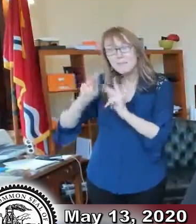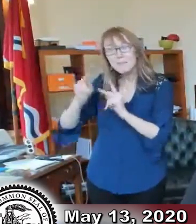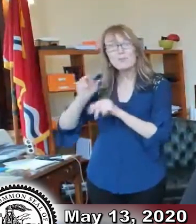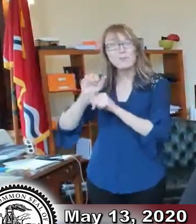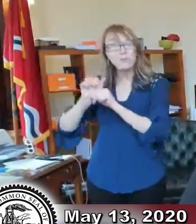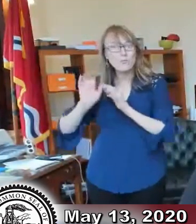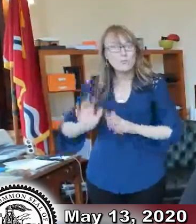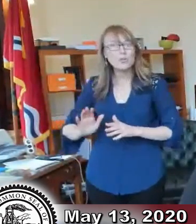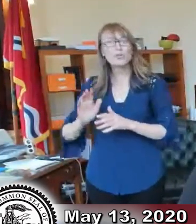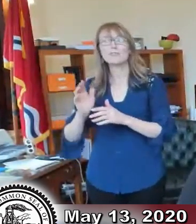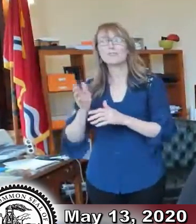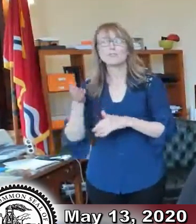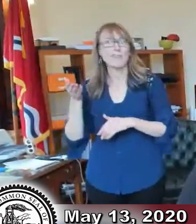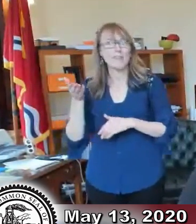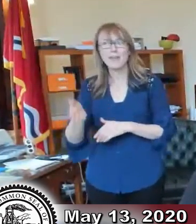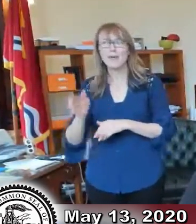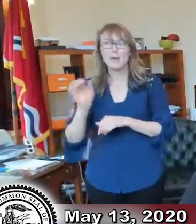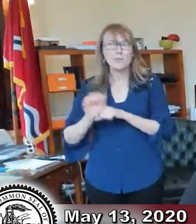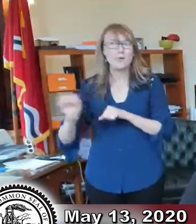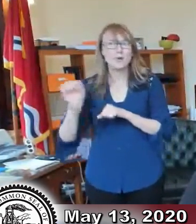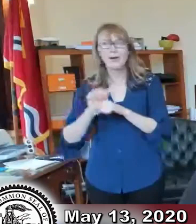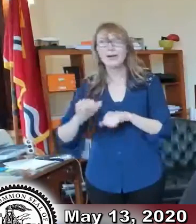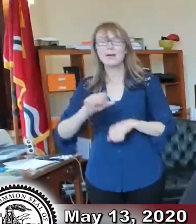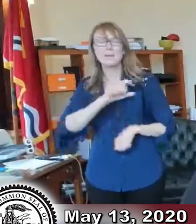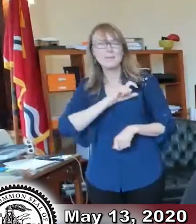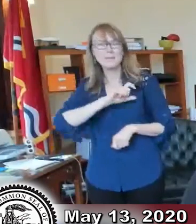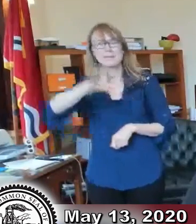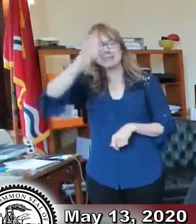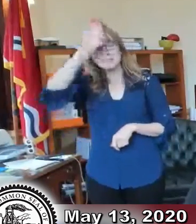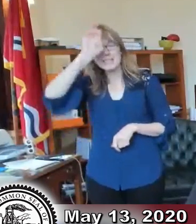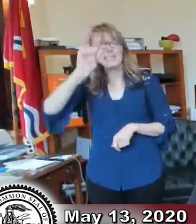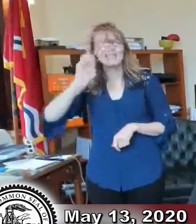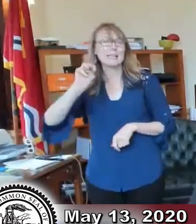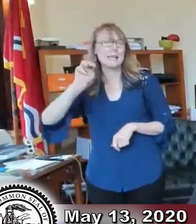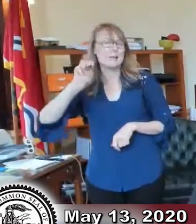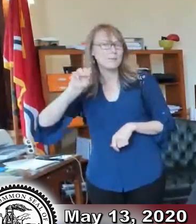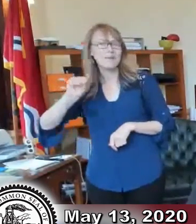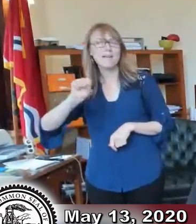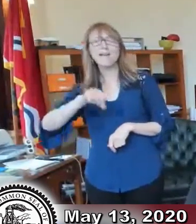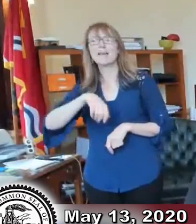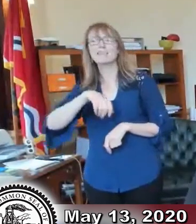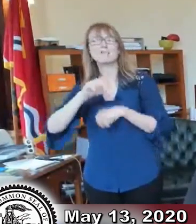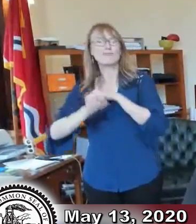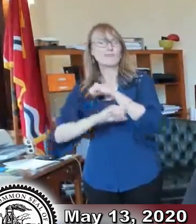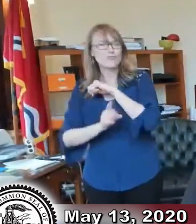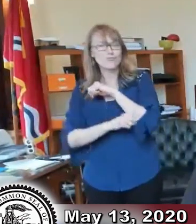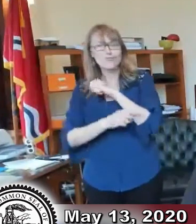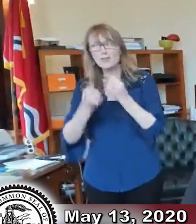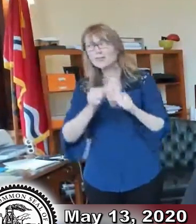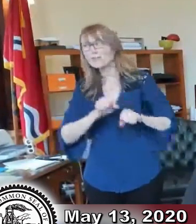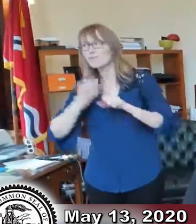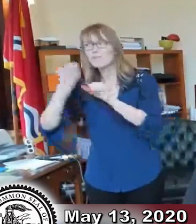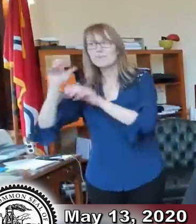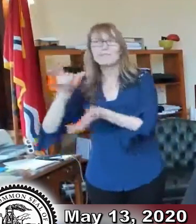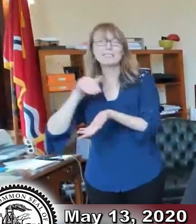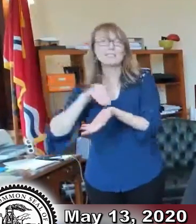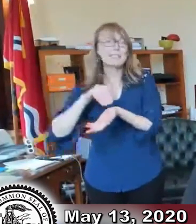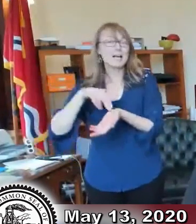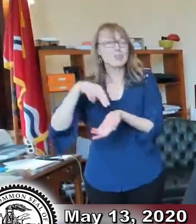fire, EMS, dispatchers, trash truck drivers, healthcare workers, doctors,